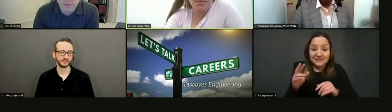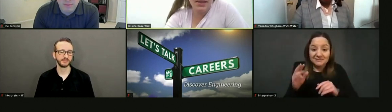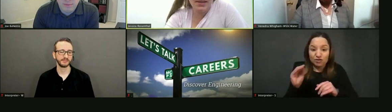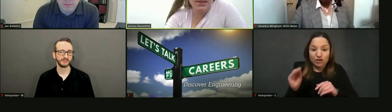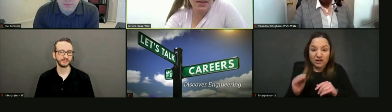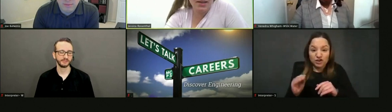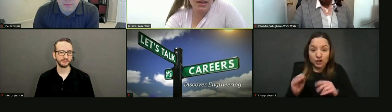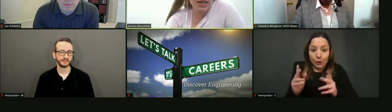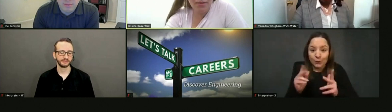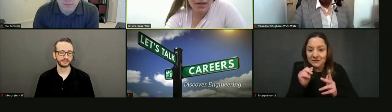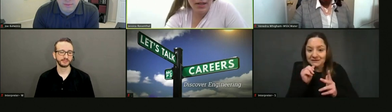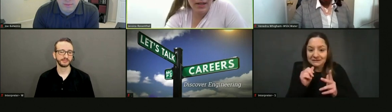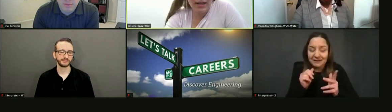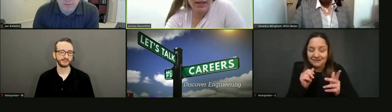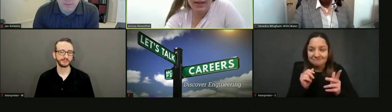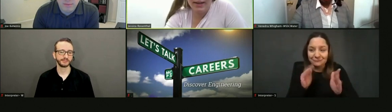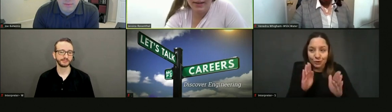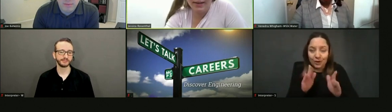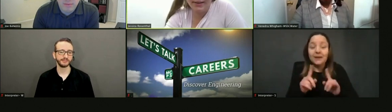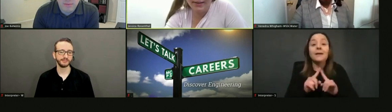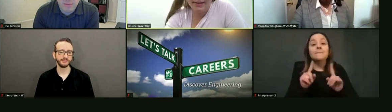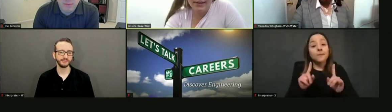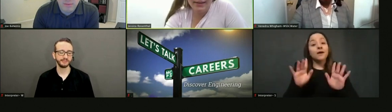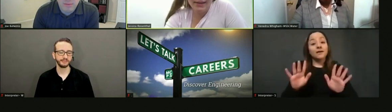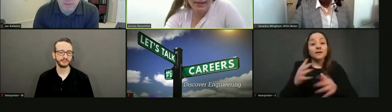of it is just like being confident